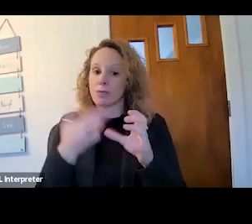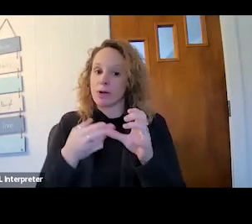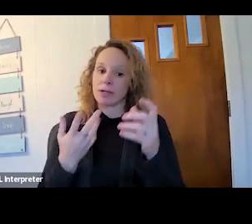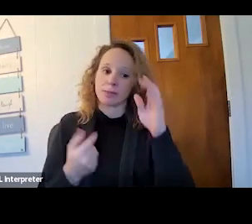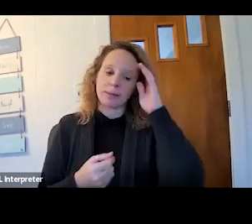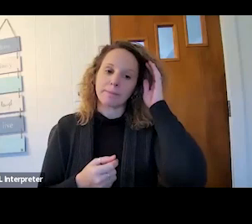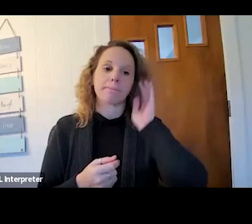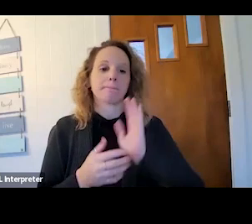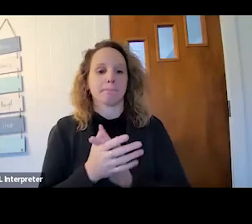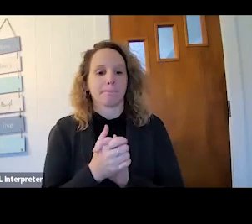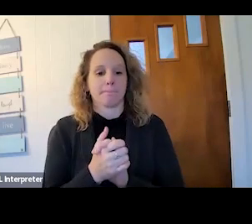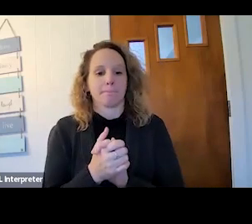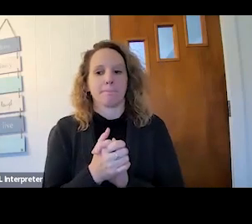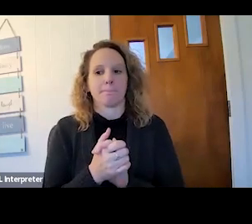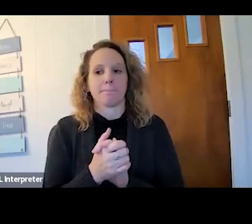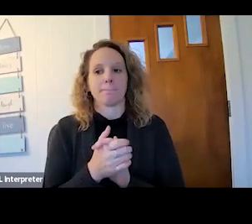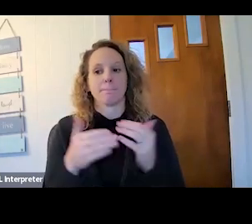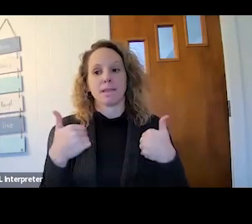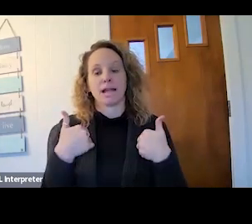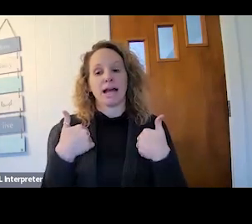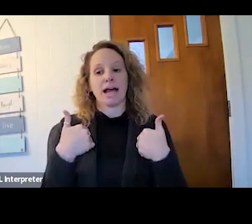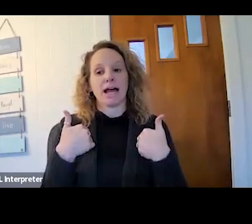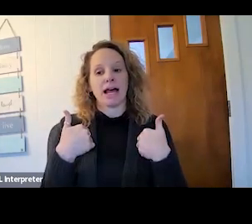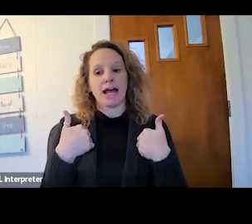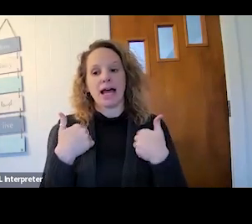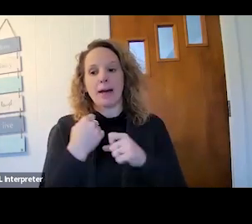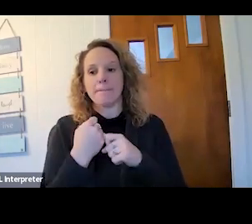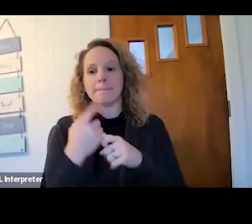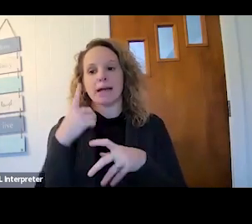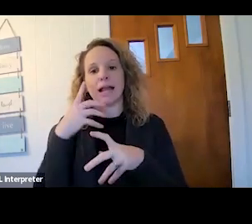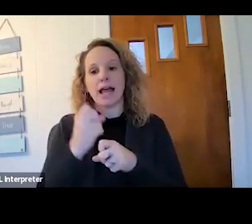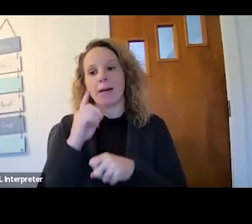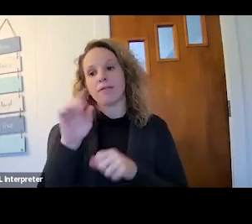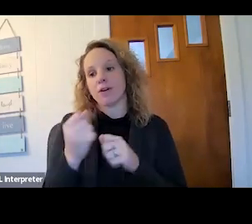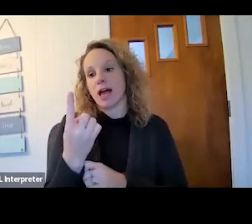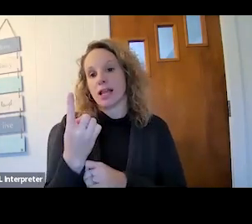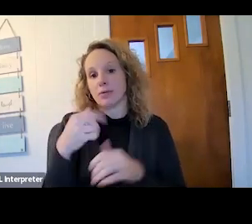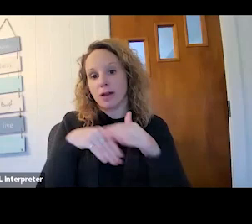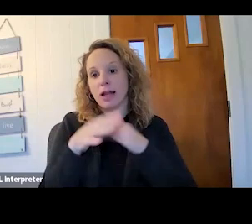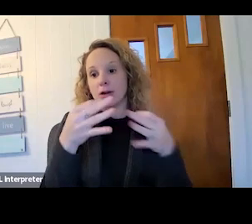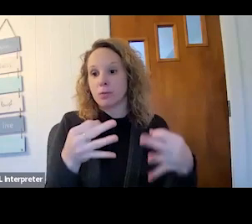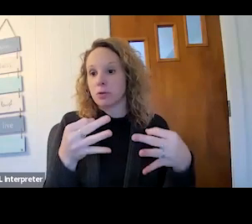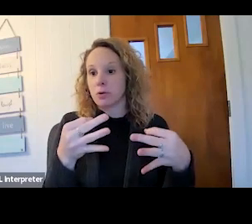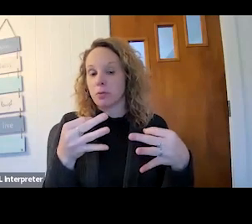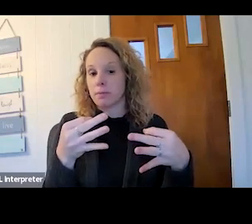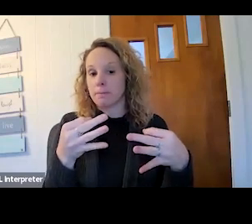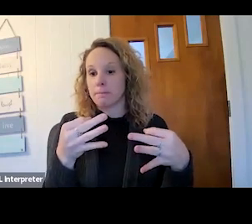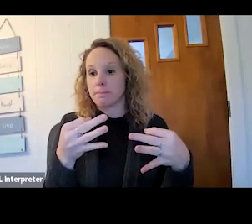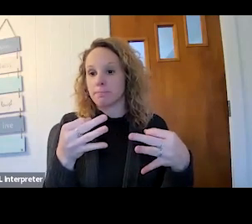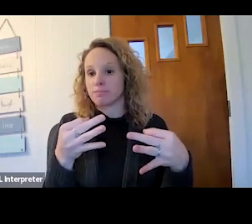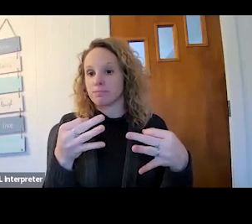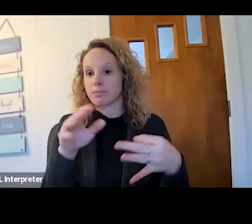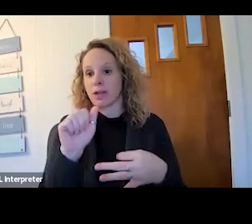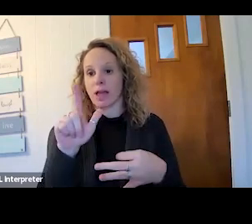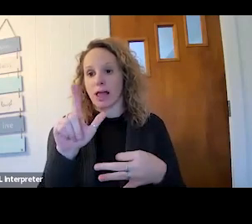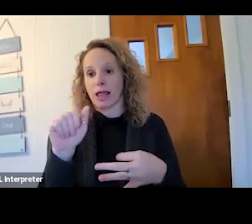participate in. I have made it a habit to send anyone who comes into court to Al-Anon